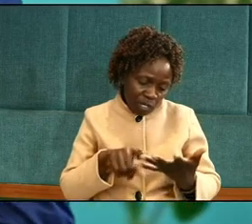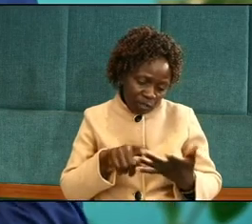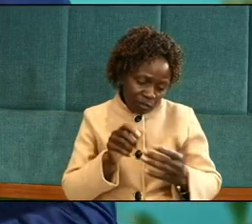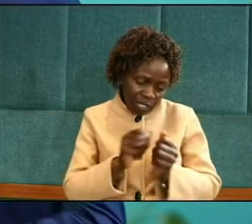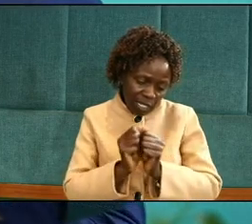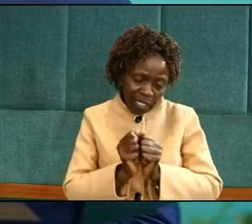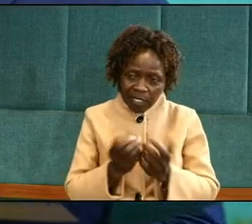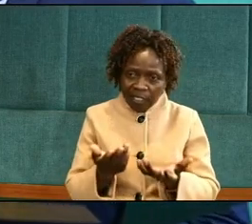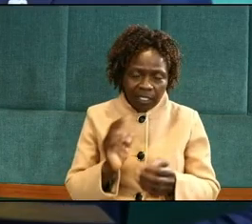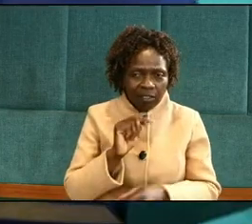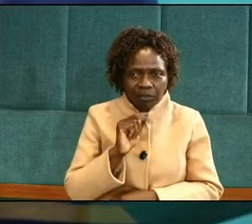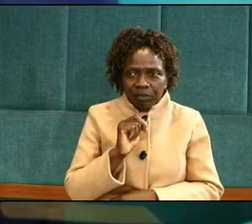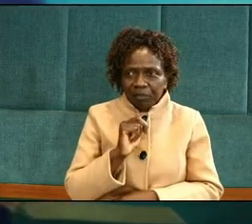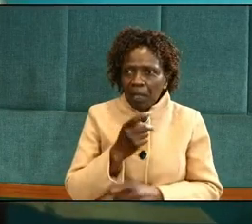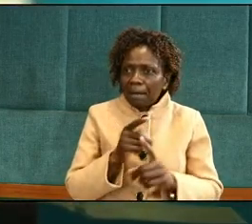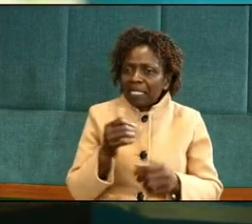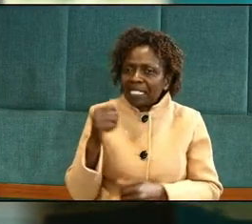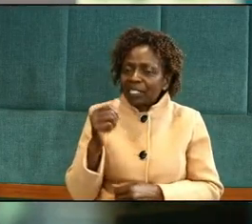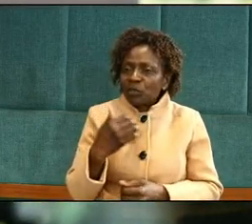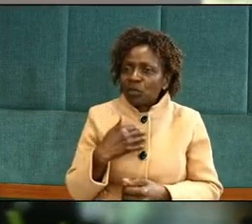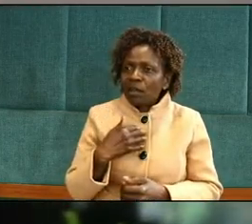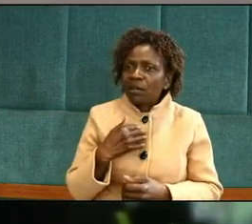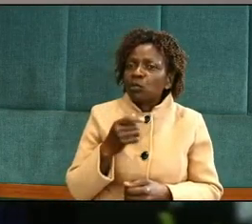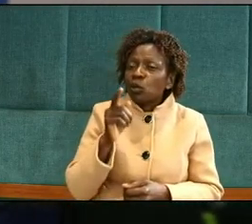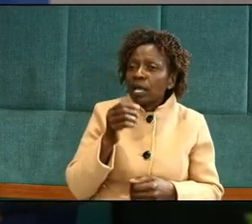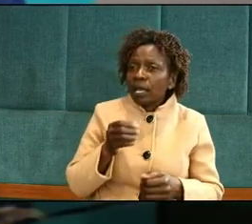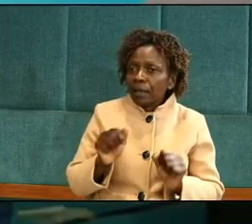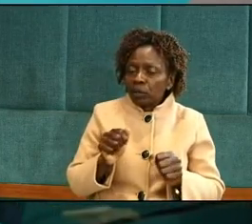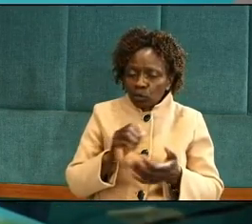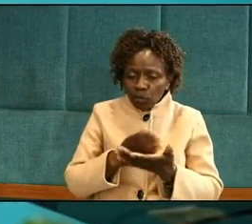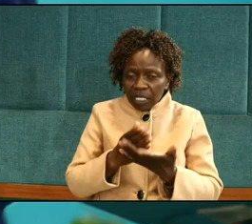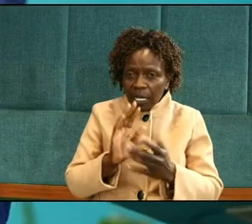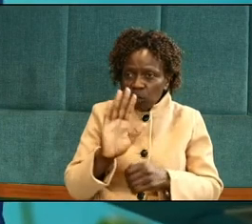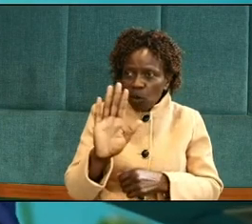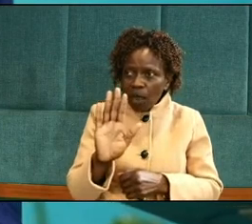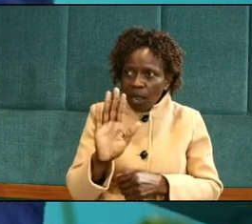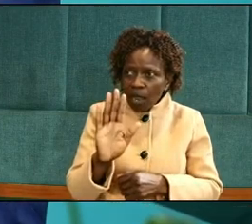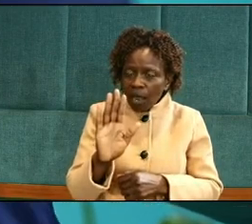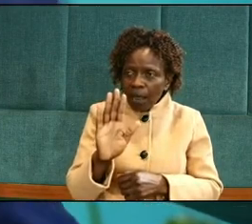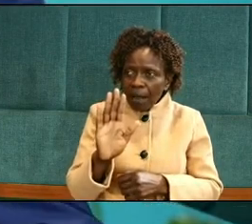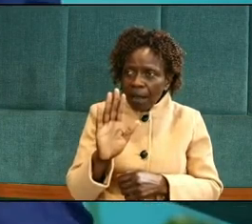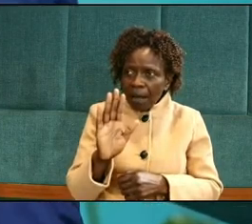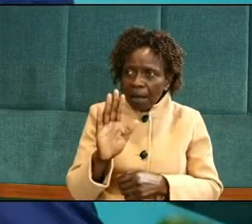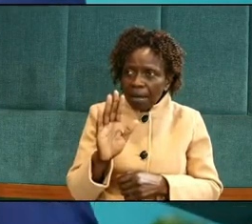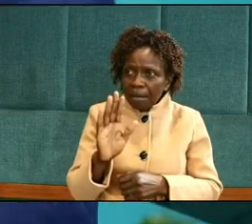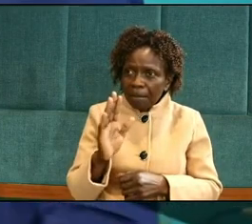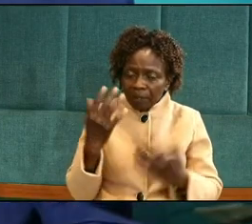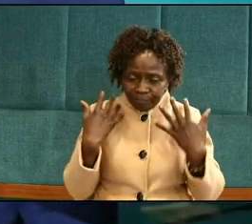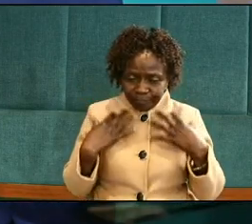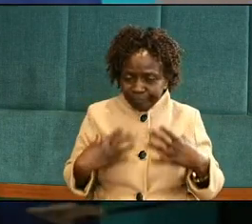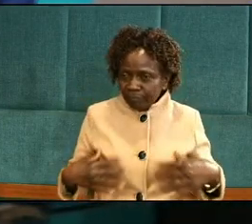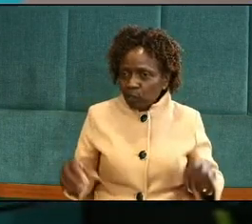No. But yet, you are able to share your personal privacy